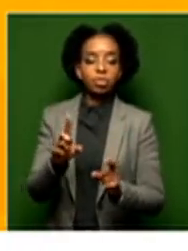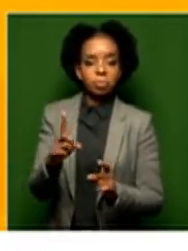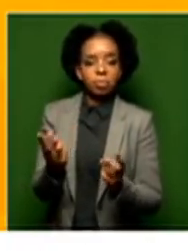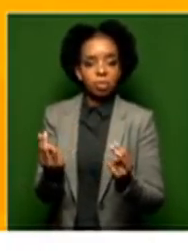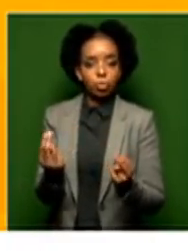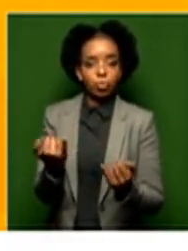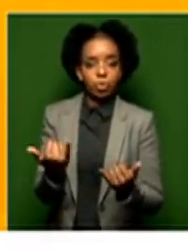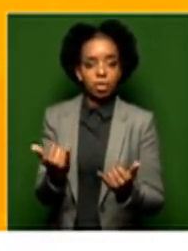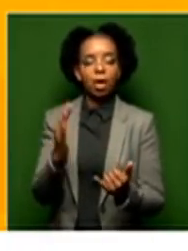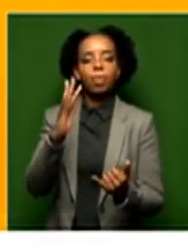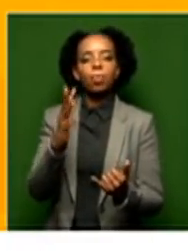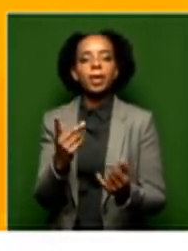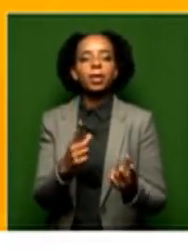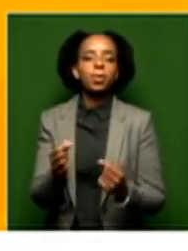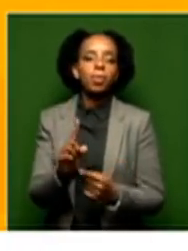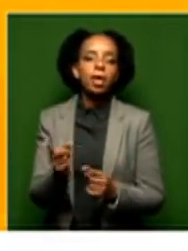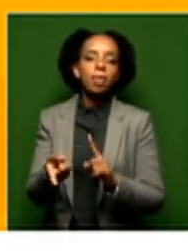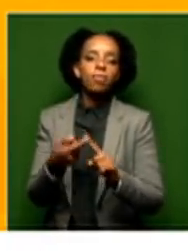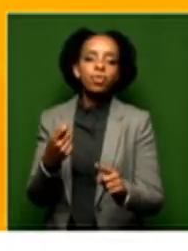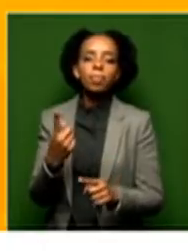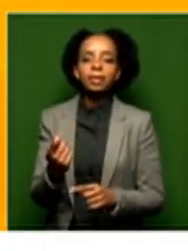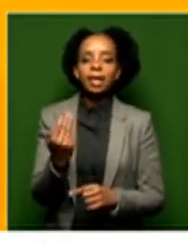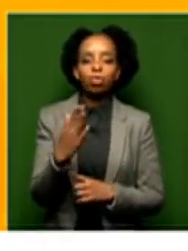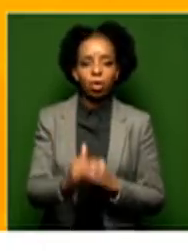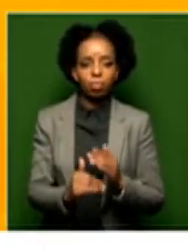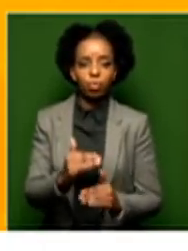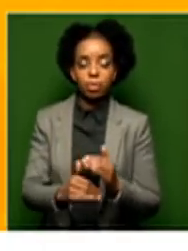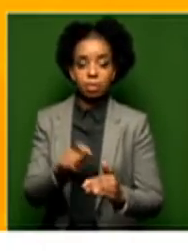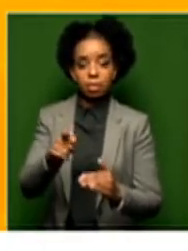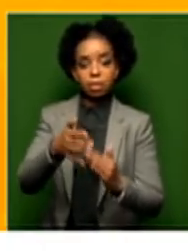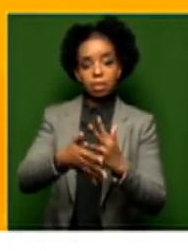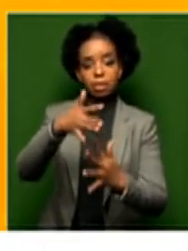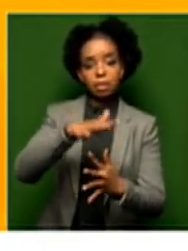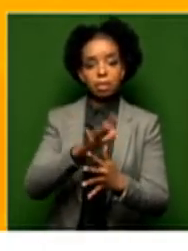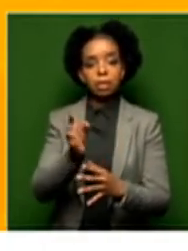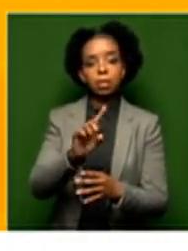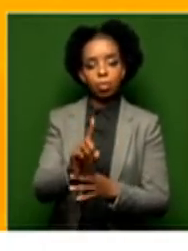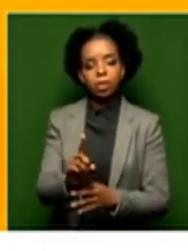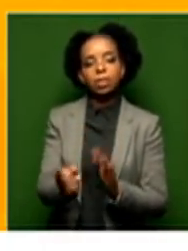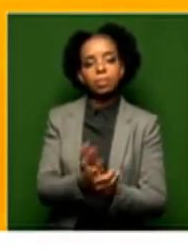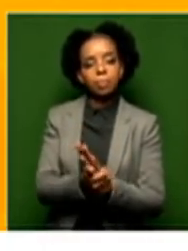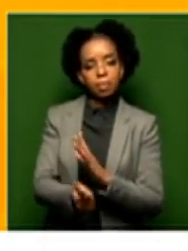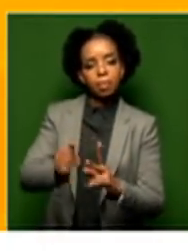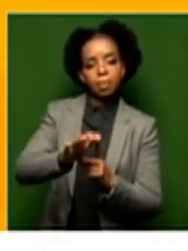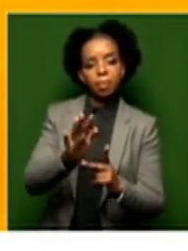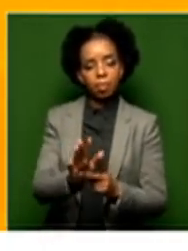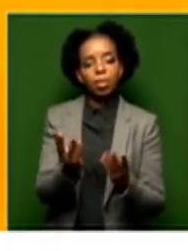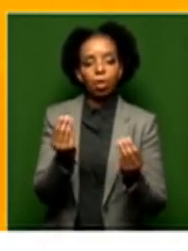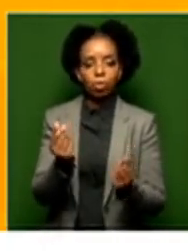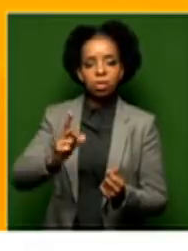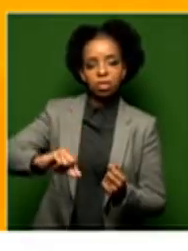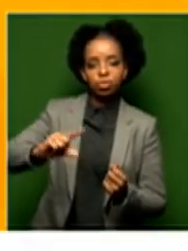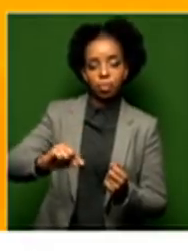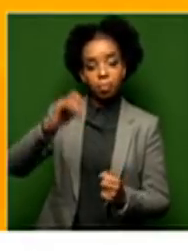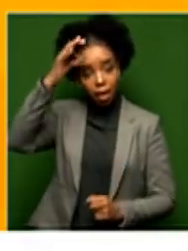procured through a transparent tendering process that prioritizes competitiveness as well as cost effectiveness. Now,